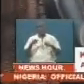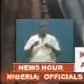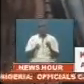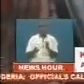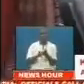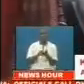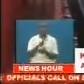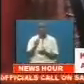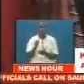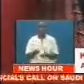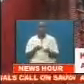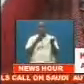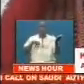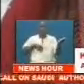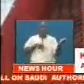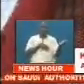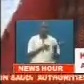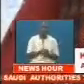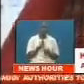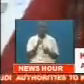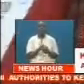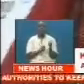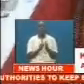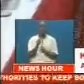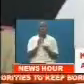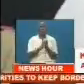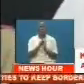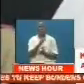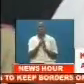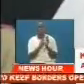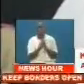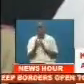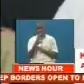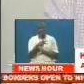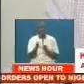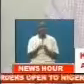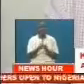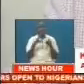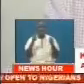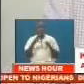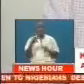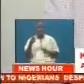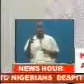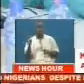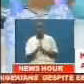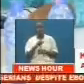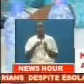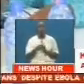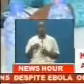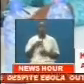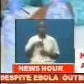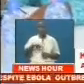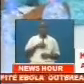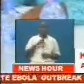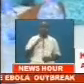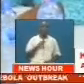nuclear bill and put it before Parliament to be passed into law. At a three-day meeting held at Koforidua, members of the